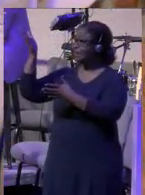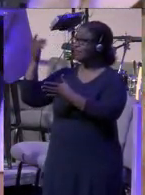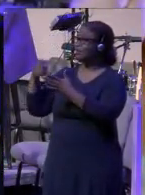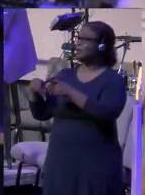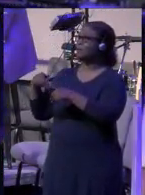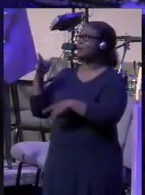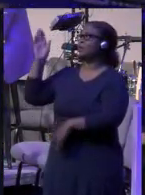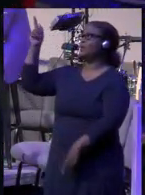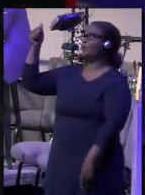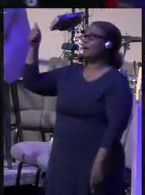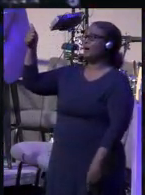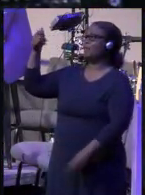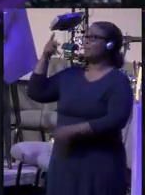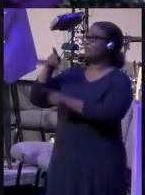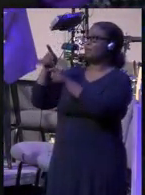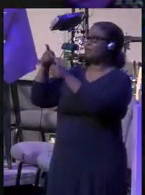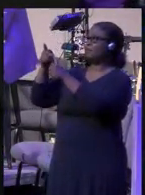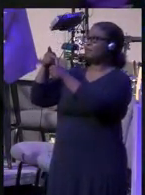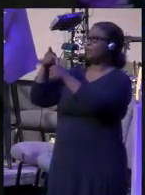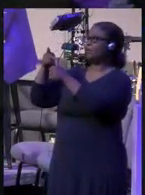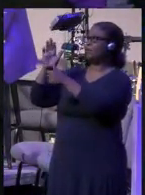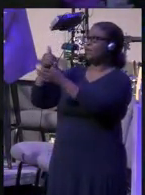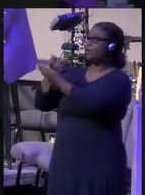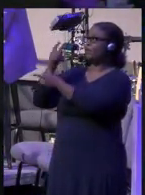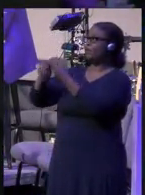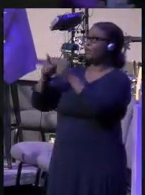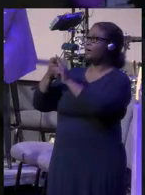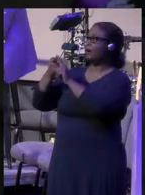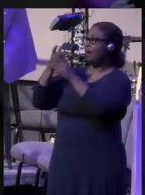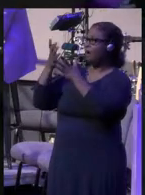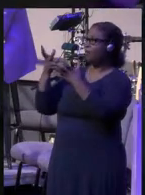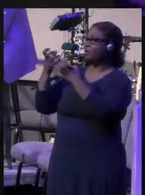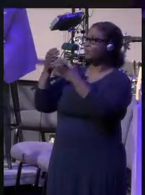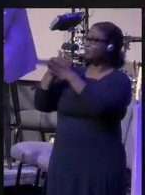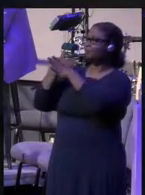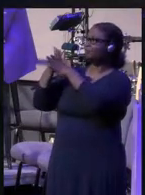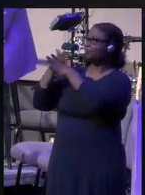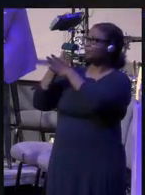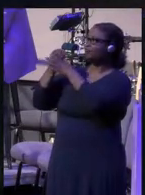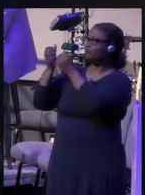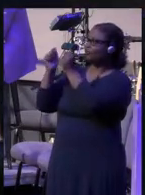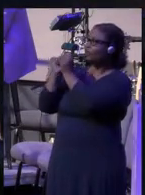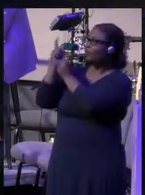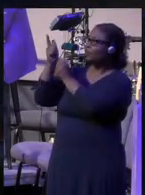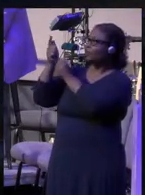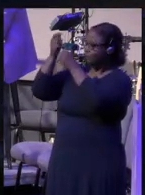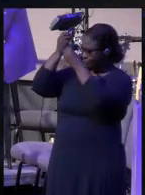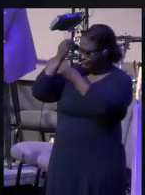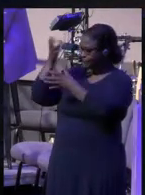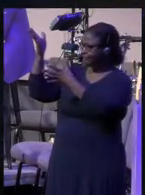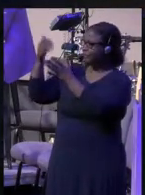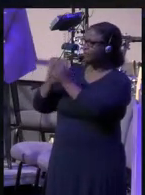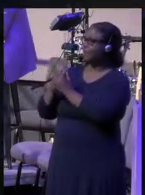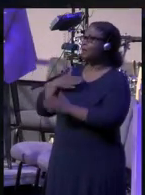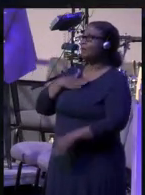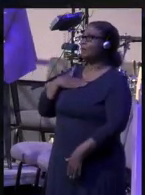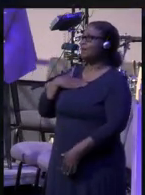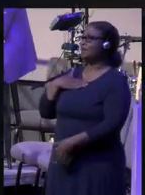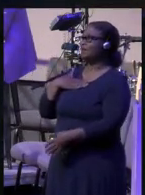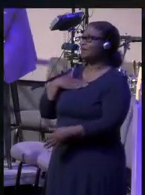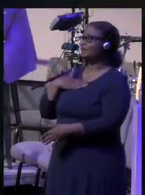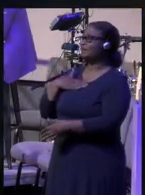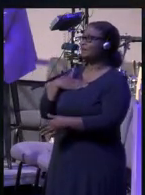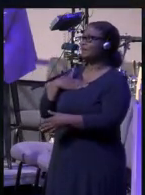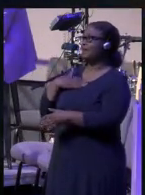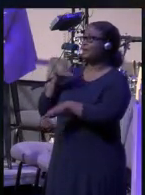Lord, my friend, my new friend, Lord Jesus. I'm asking you, Lord God, to just gently, Lord God,